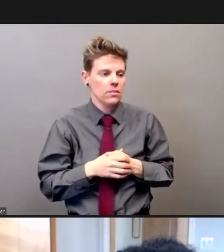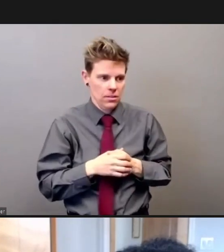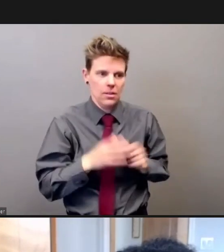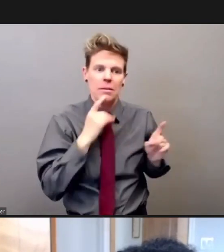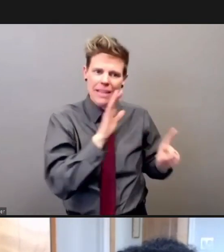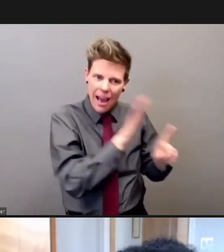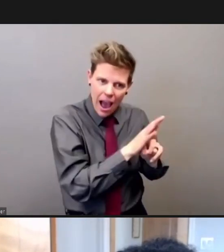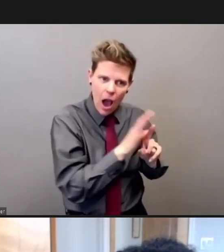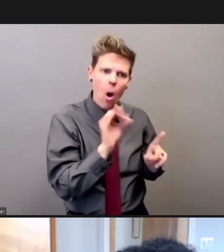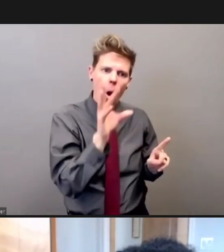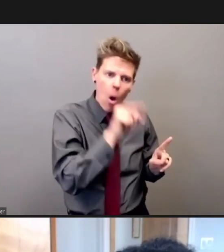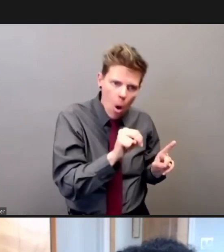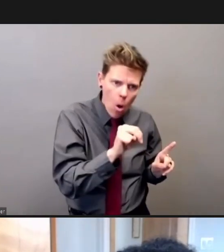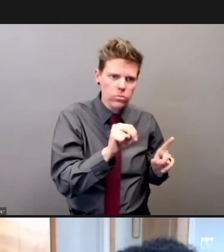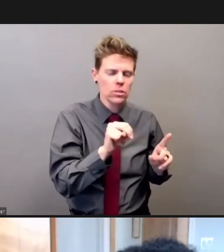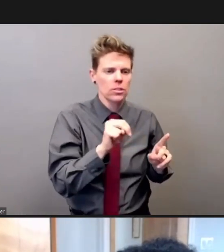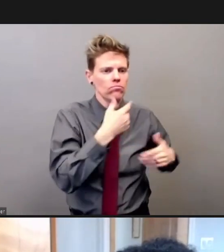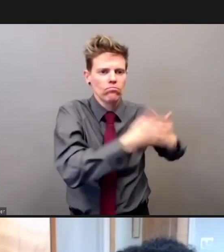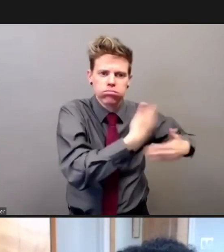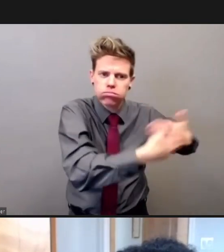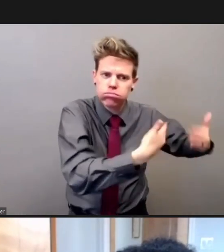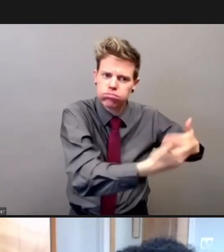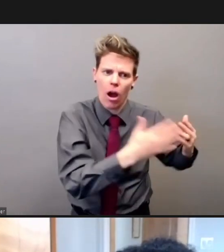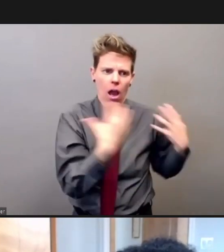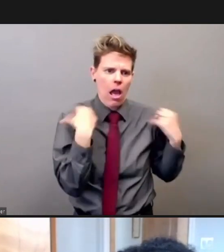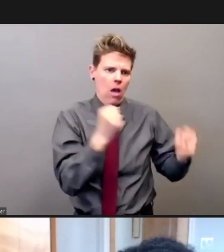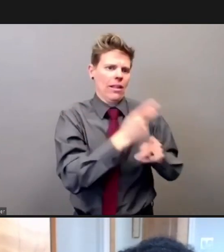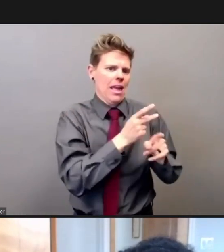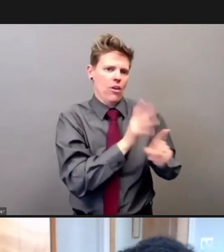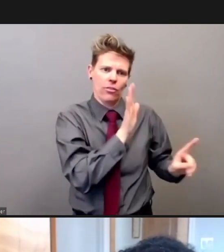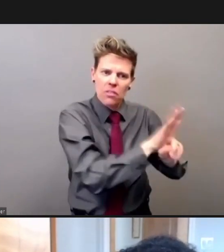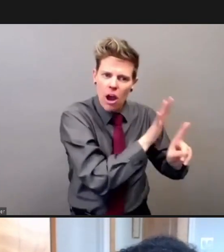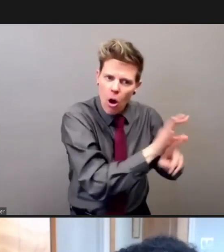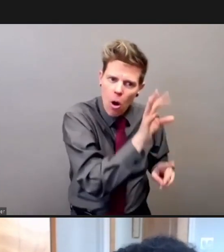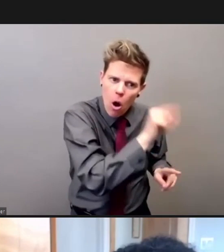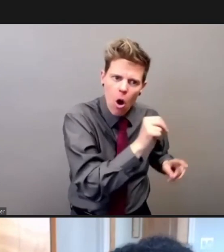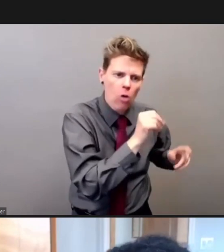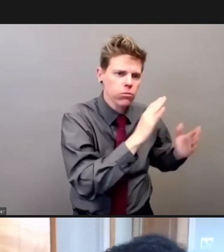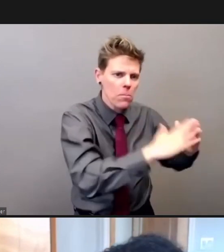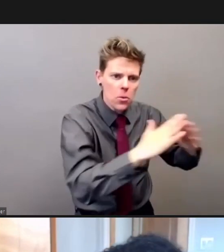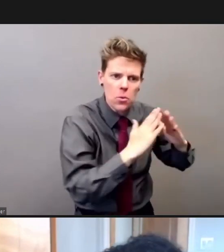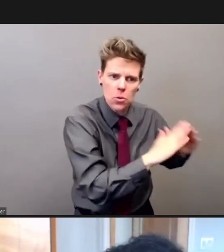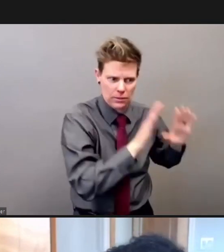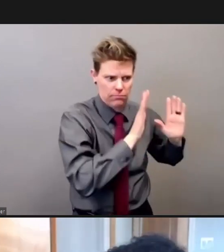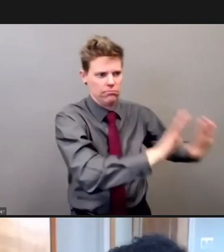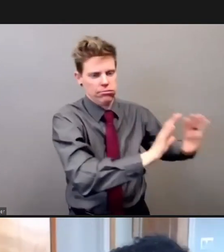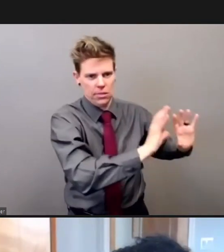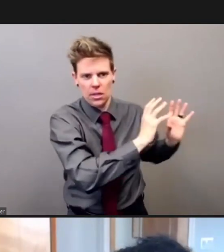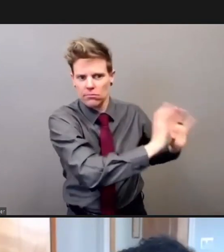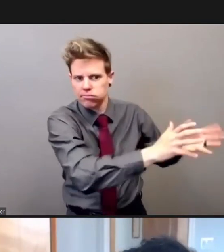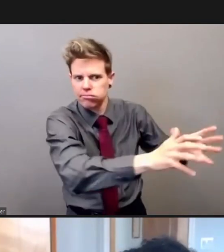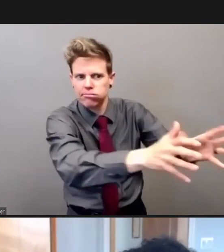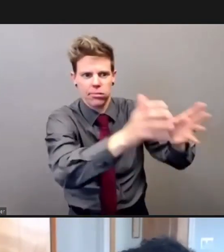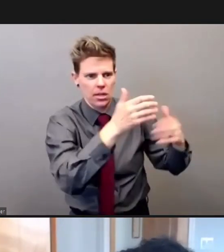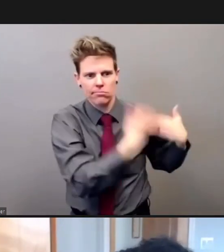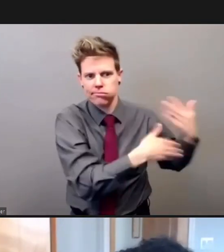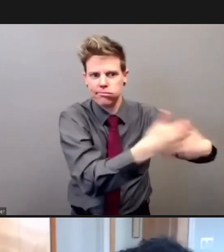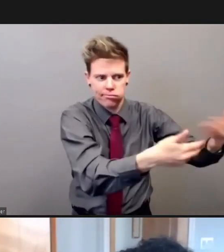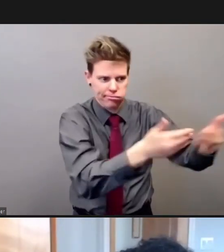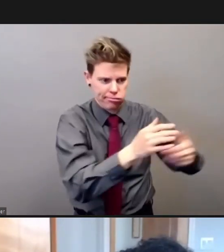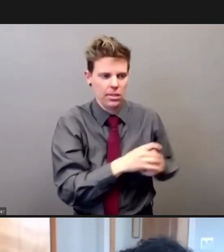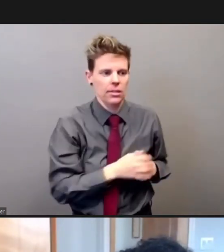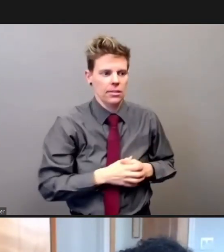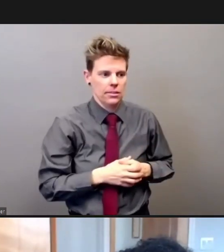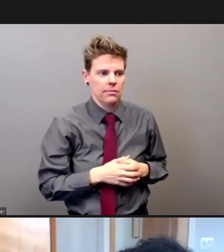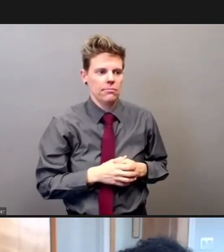not exactly like our distribution. I'm going to go to Dr. Collins to find out, more than us calling, what's now coming in directly